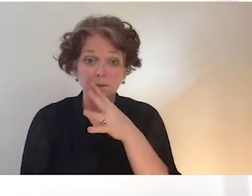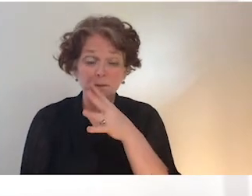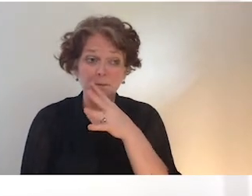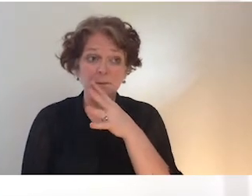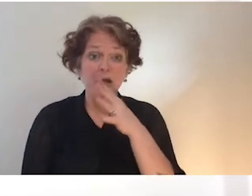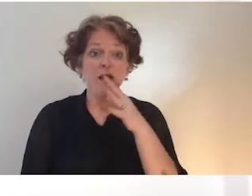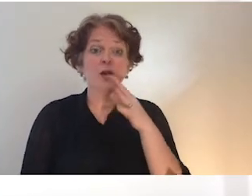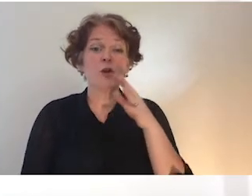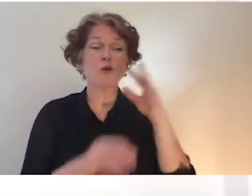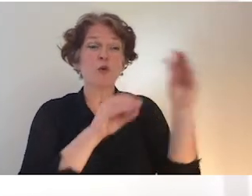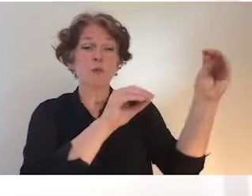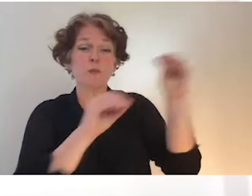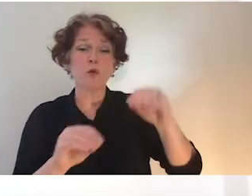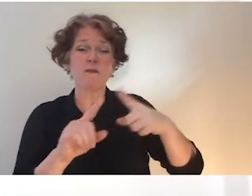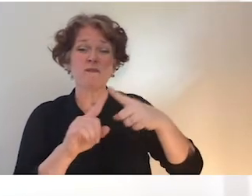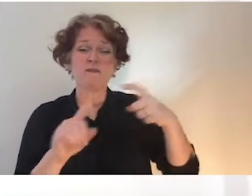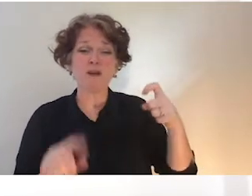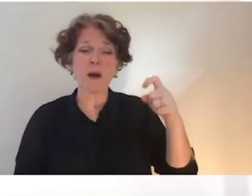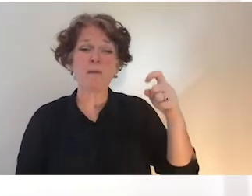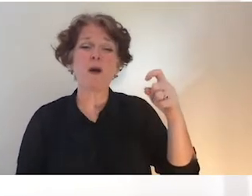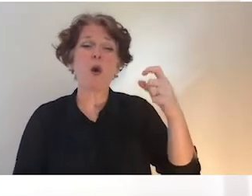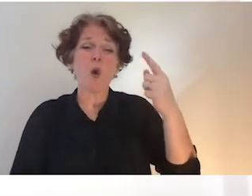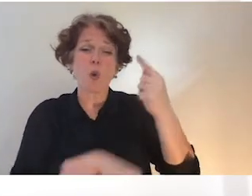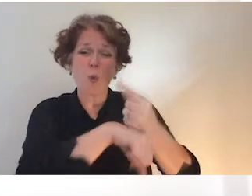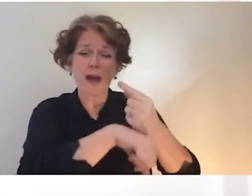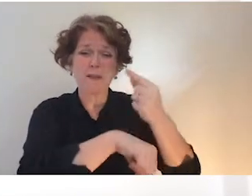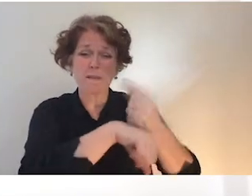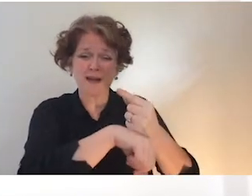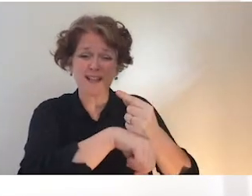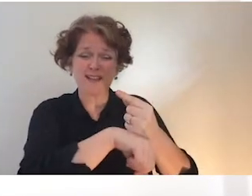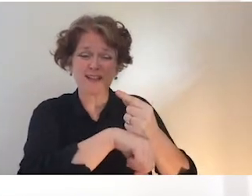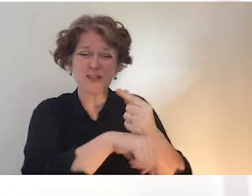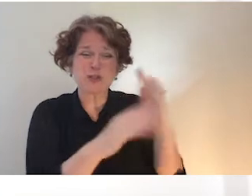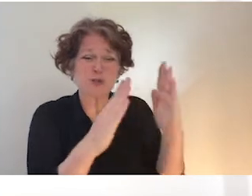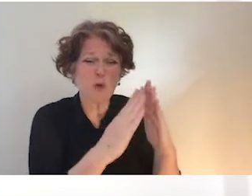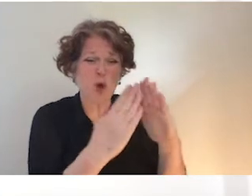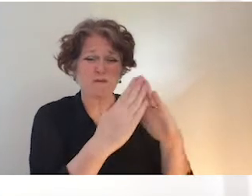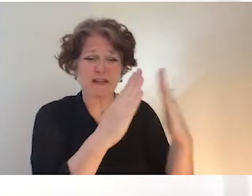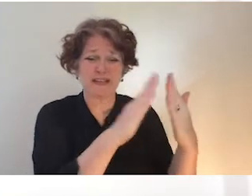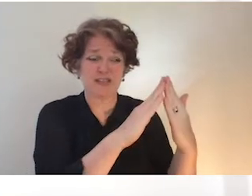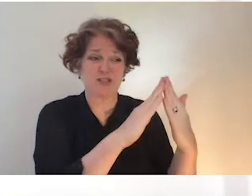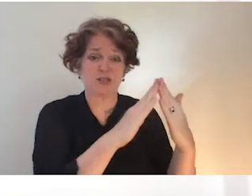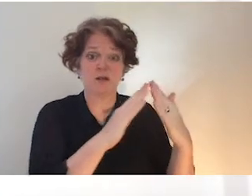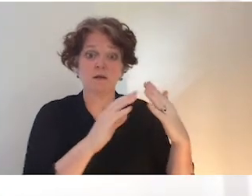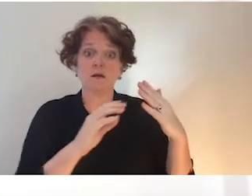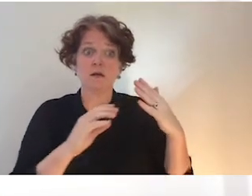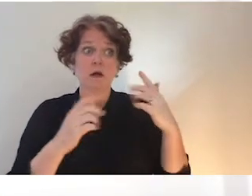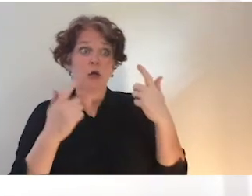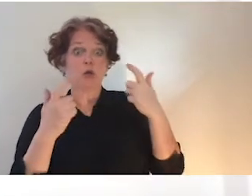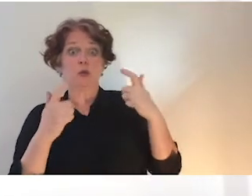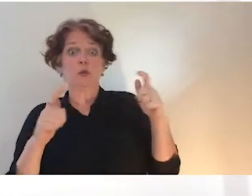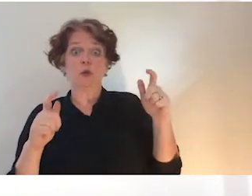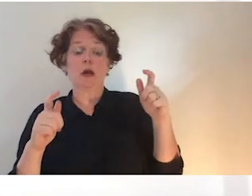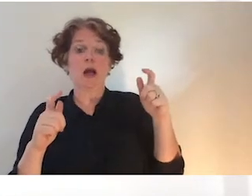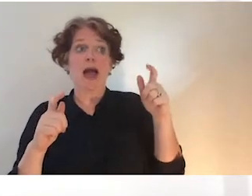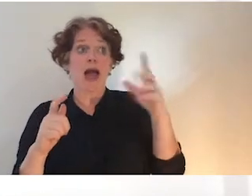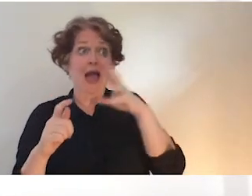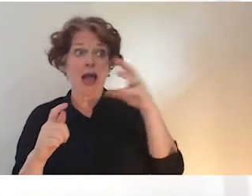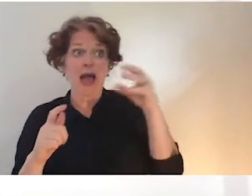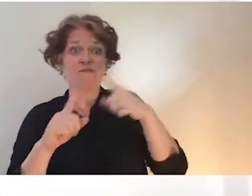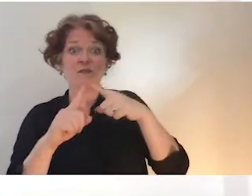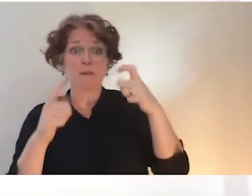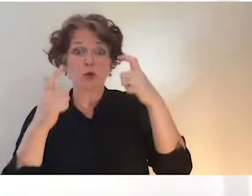Mom, you immigrated from the small village of San Marcos, Guatemala. And Dad, you immigrated from the bustling city